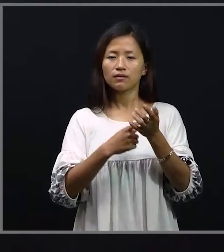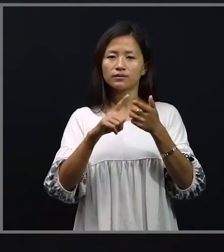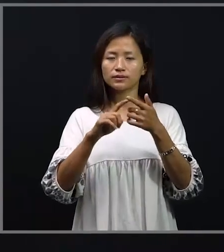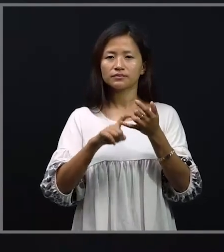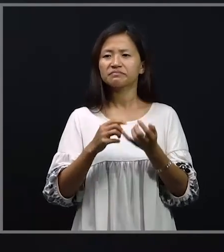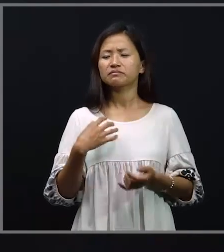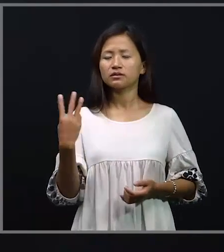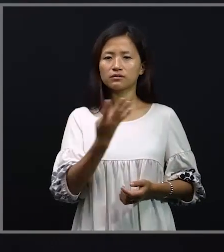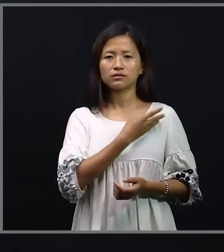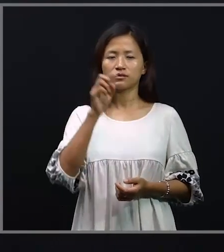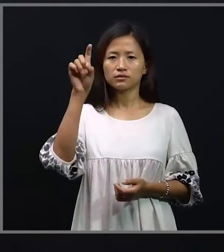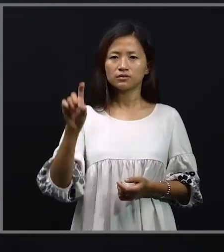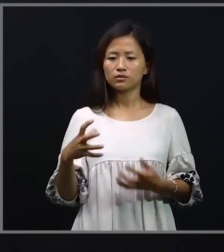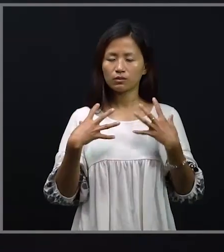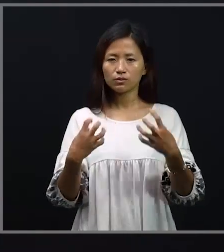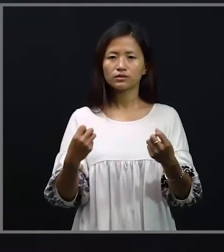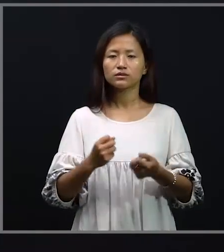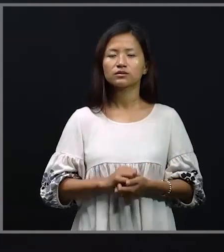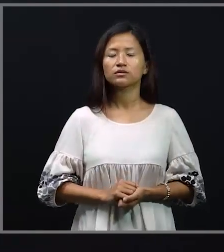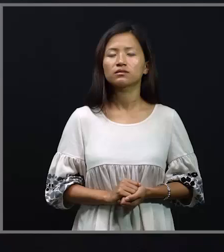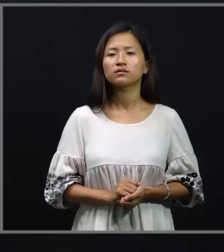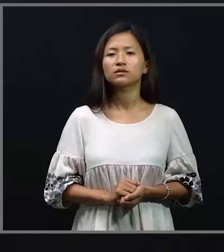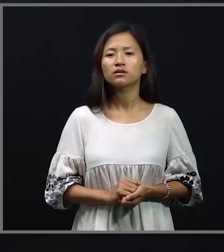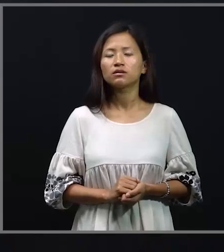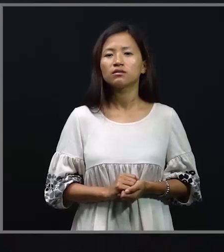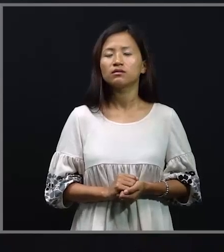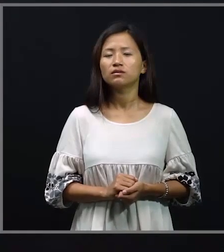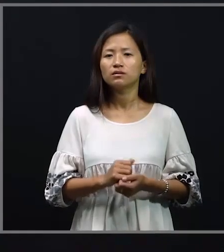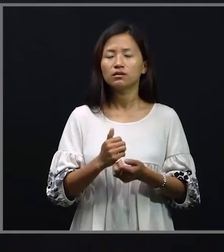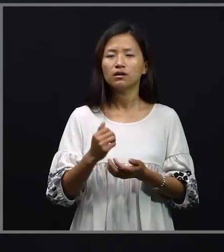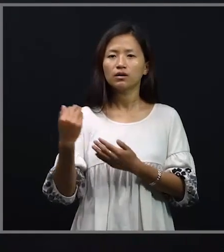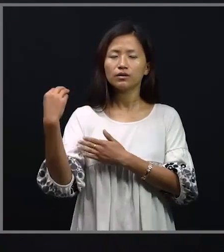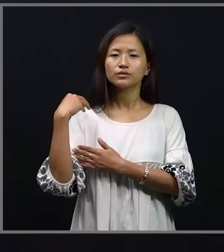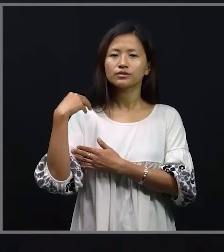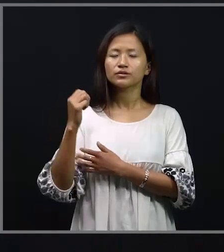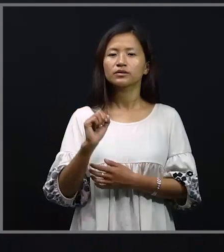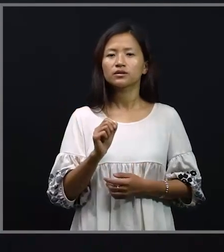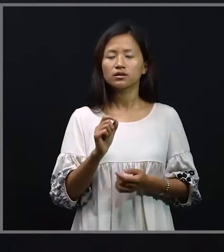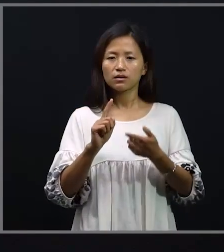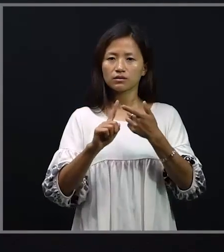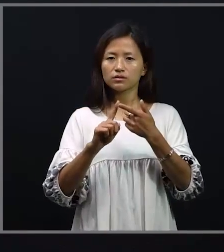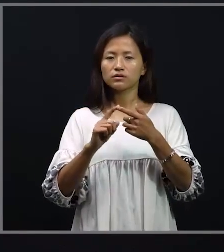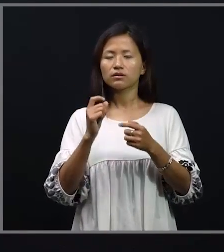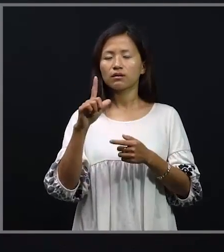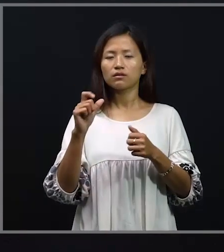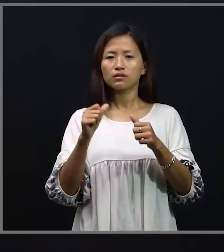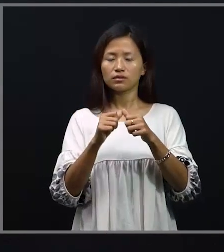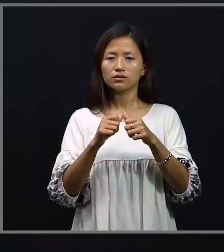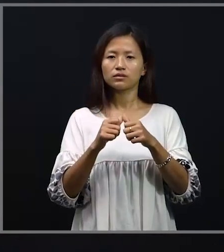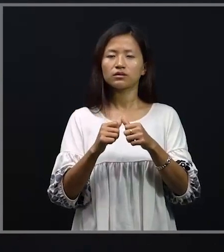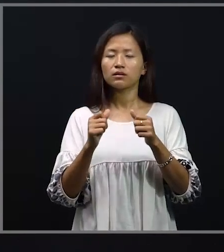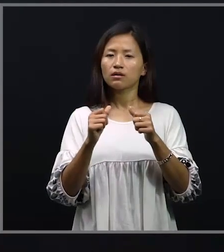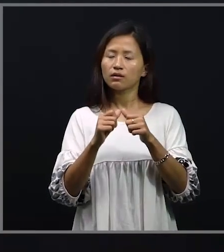needs, our wants. Okay, and authoritative allocation. Authoritative allocation is talking about